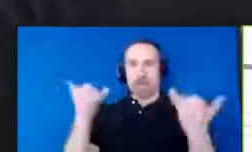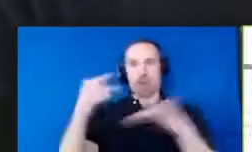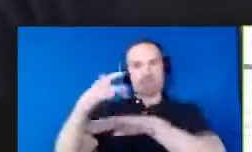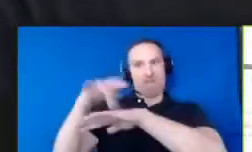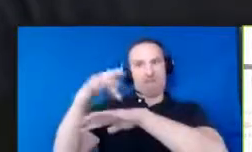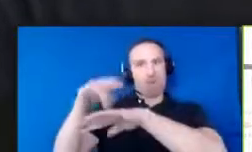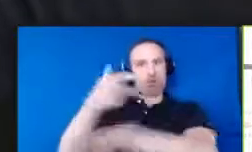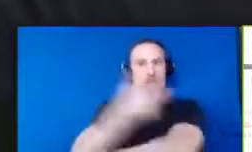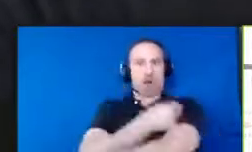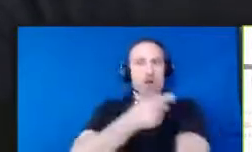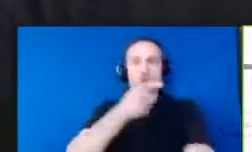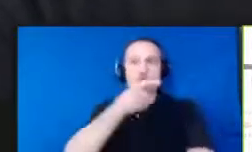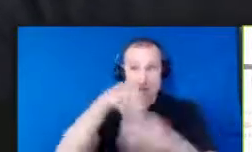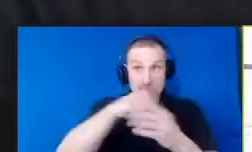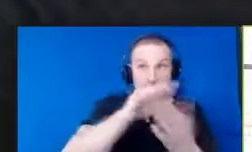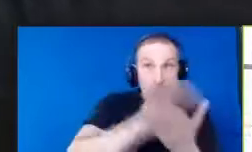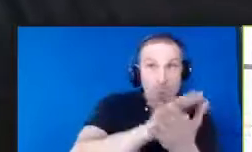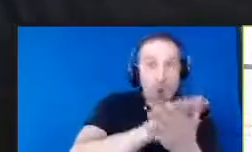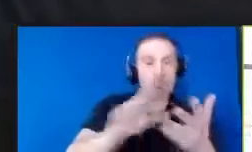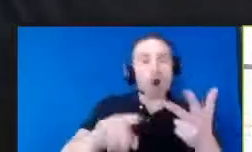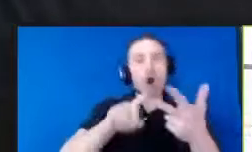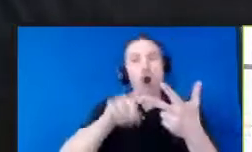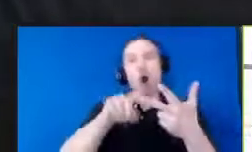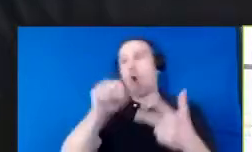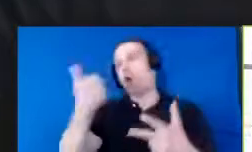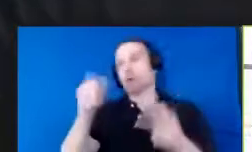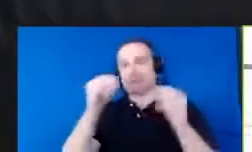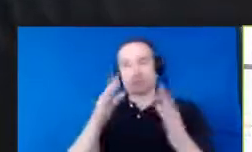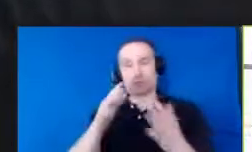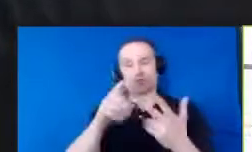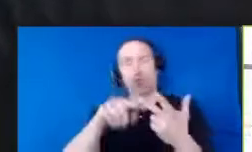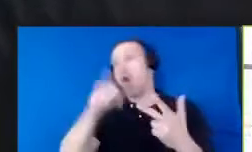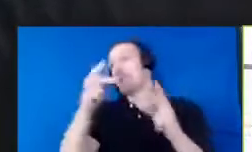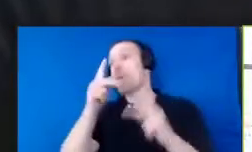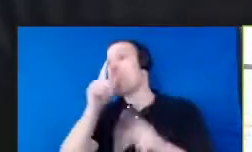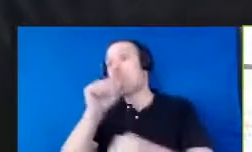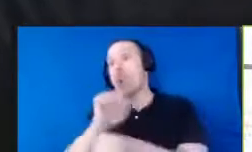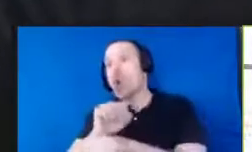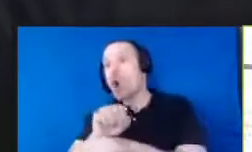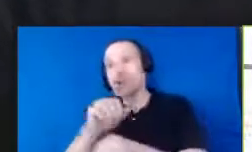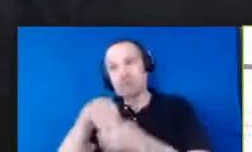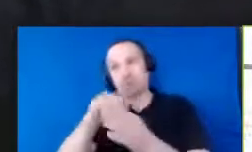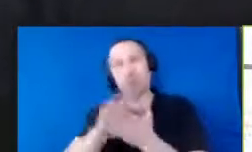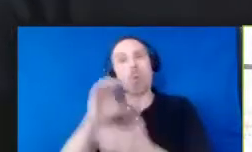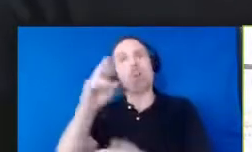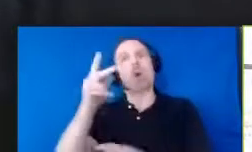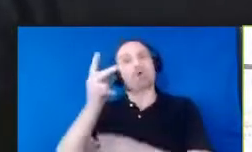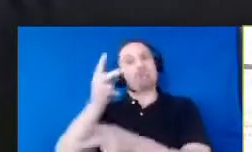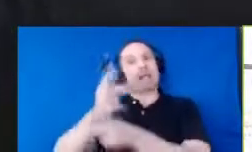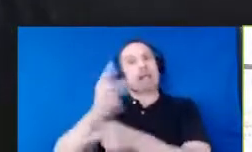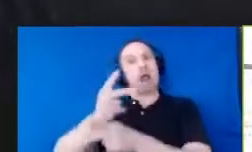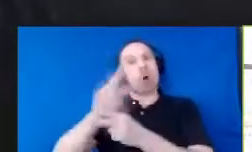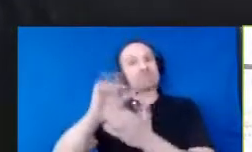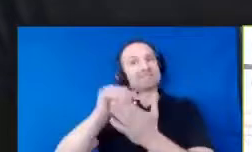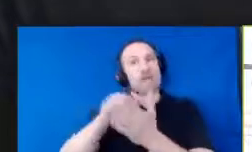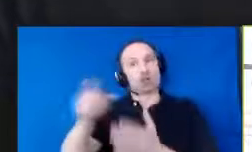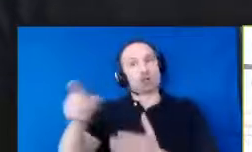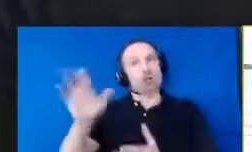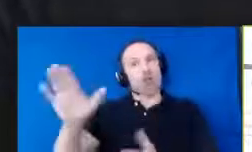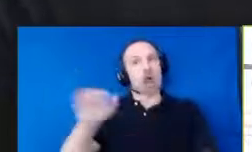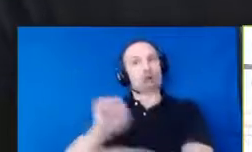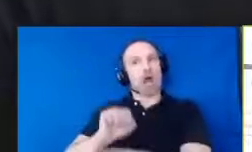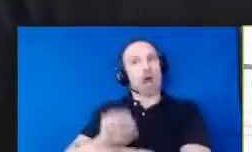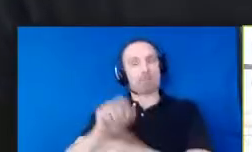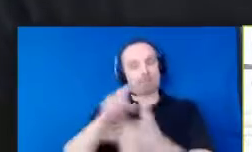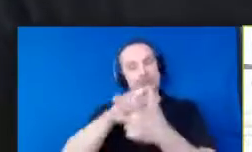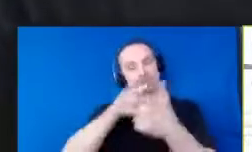employees, and child care workers. So people who are, at daycare centers and are doing child care for a living. So that's gonna, they're